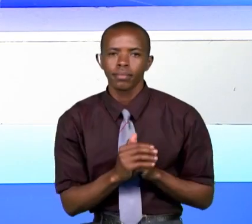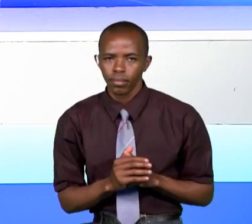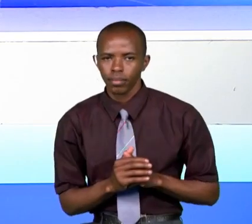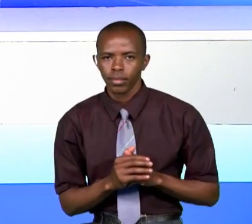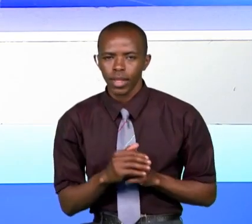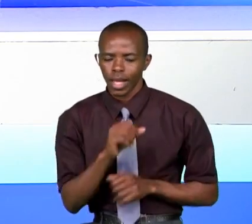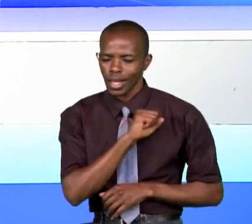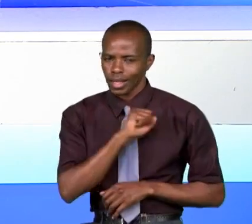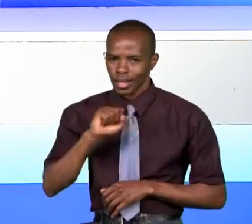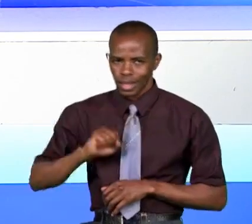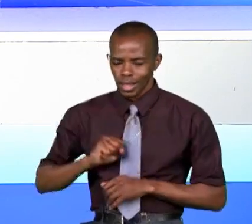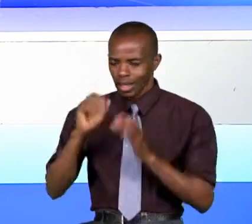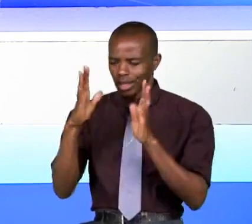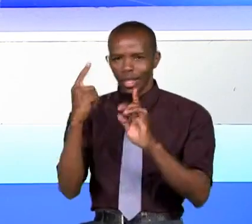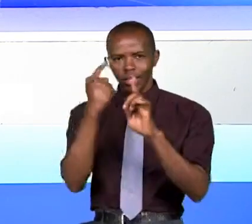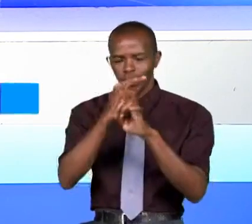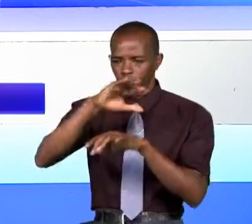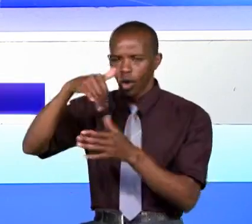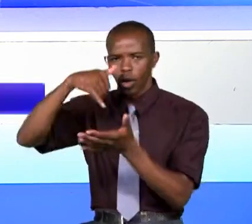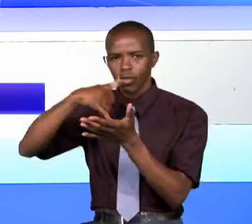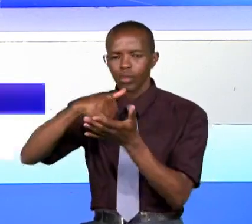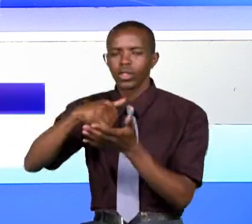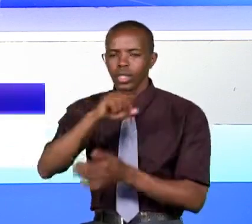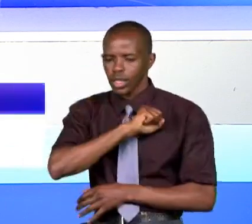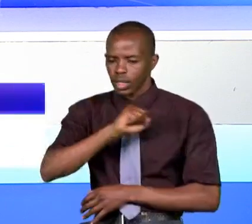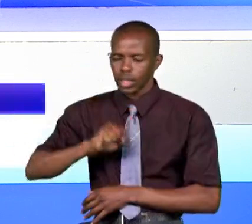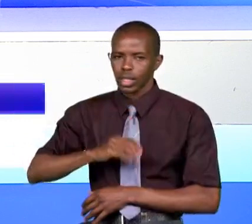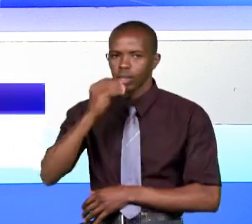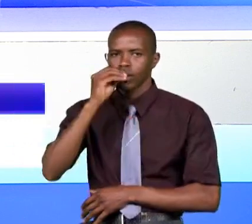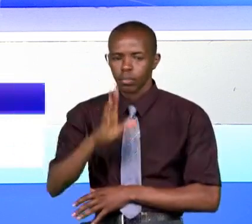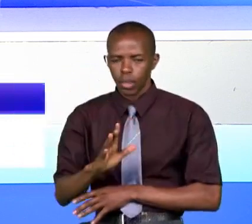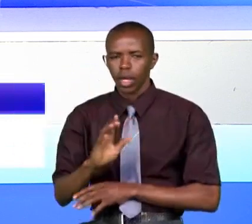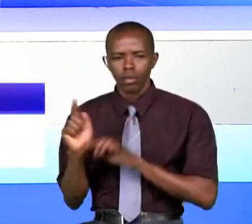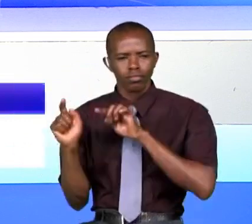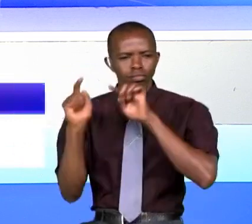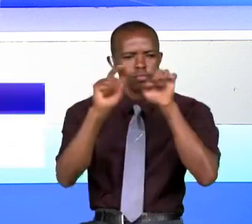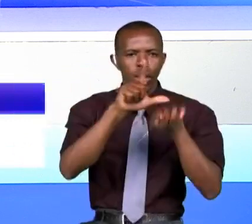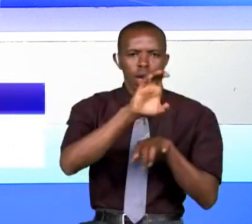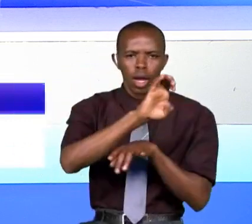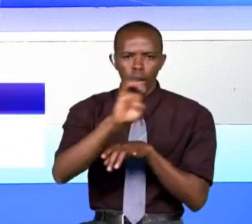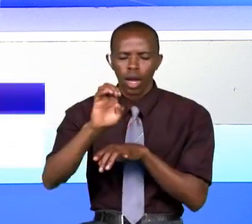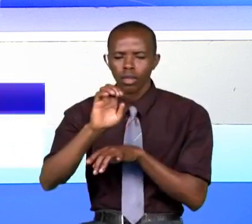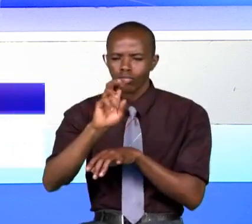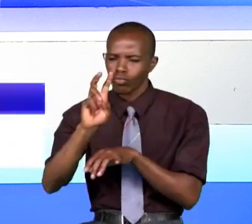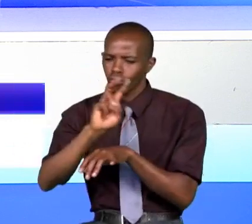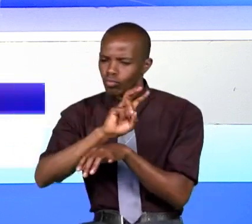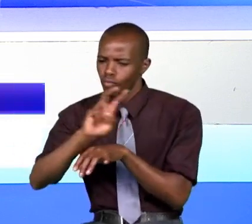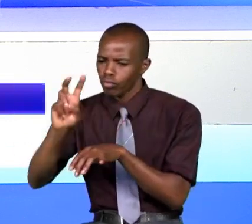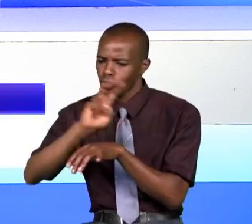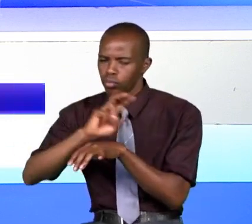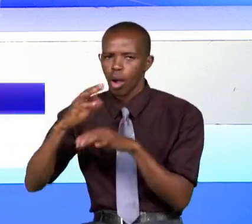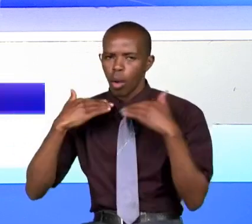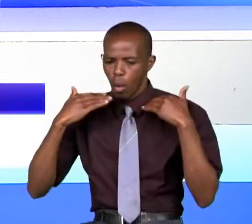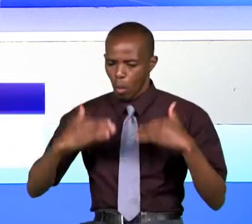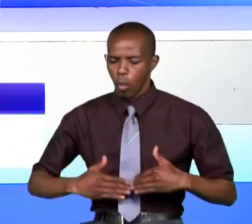Senators from various counties led by Senate Speaker Kenneth Lusaka met at Lee Funeral Home to view the body of the late nominated Senator Victor